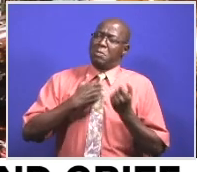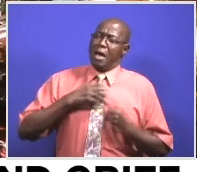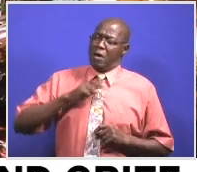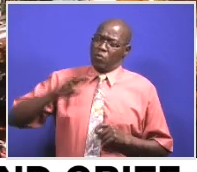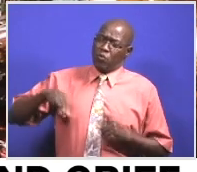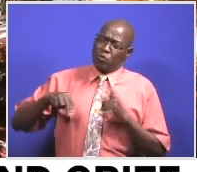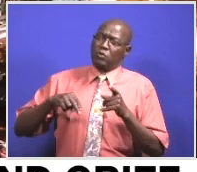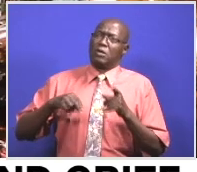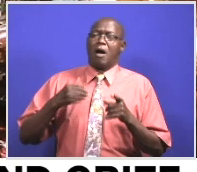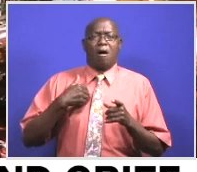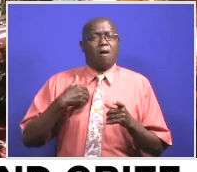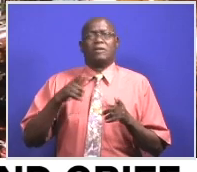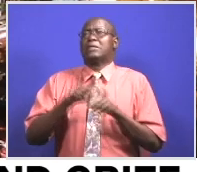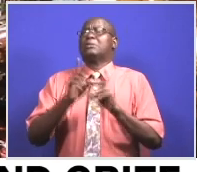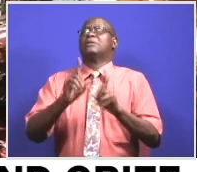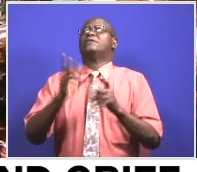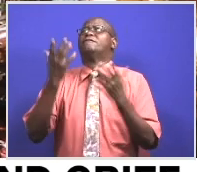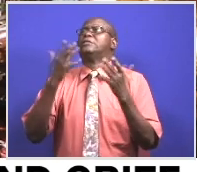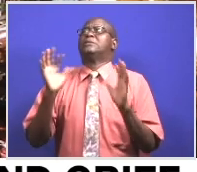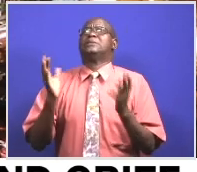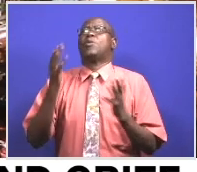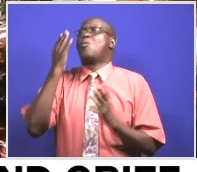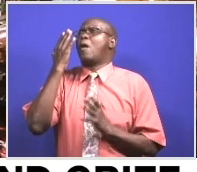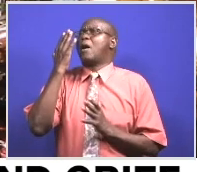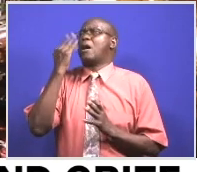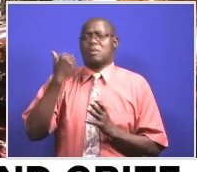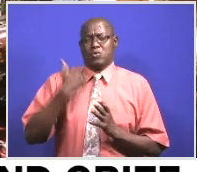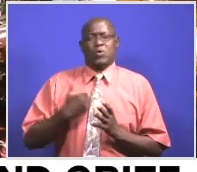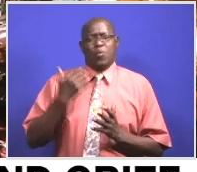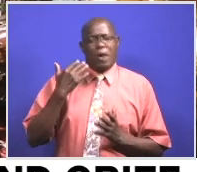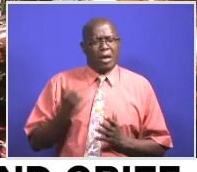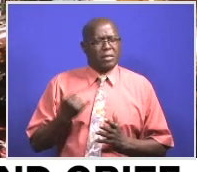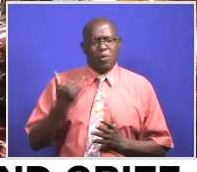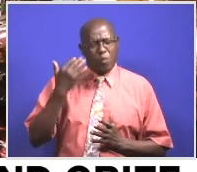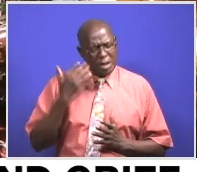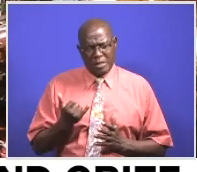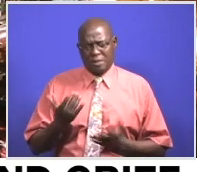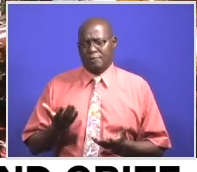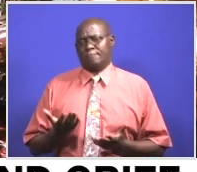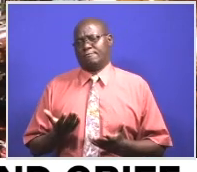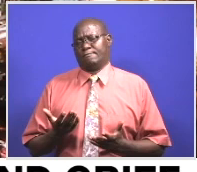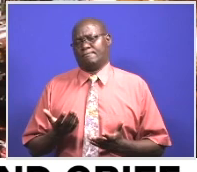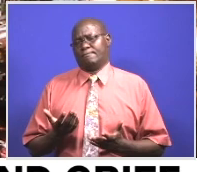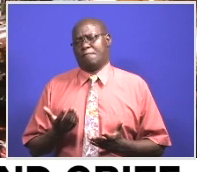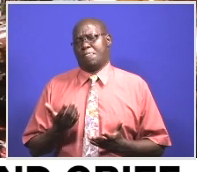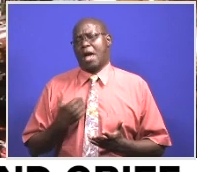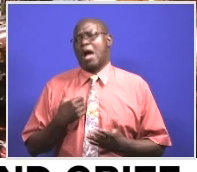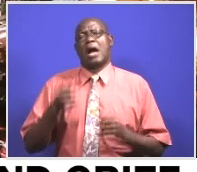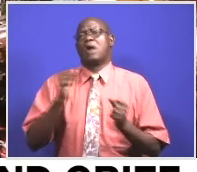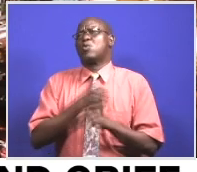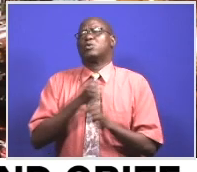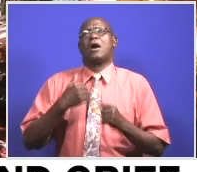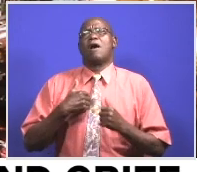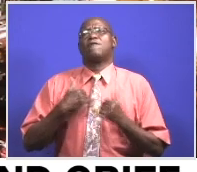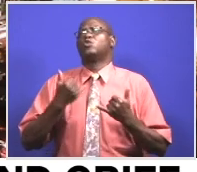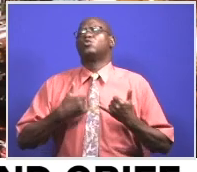have took him away. God, why me? Why I cannot have joy like other